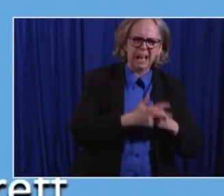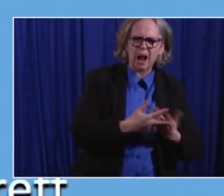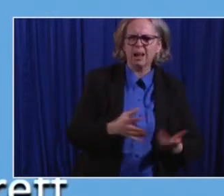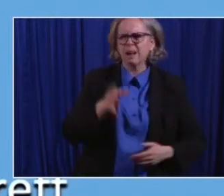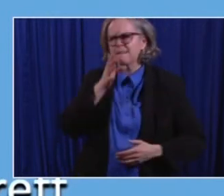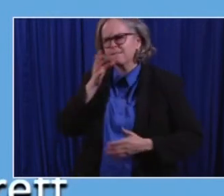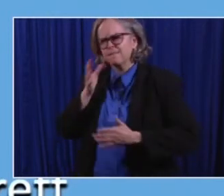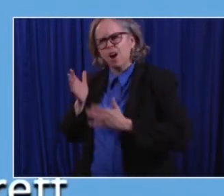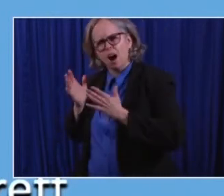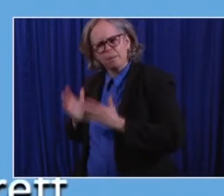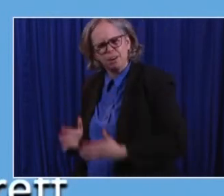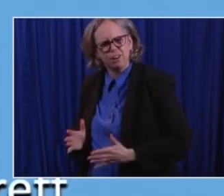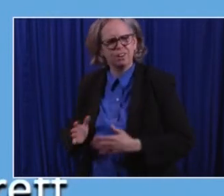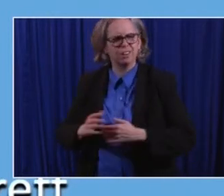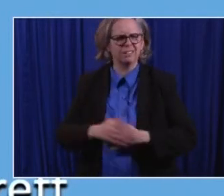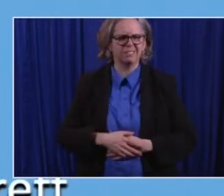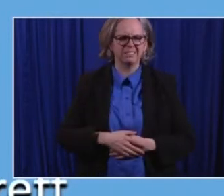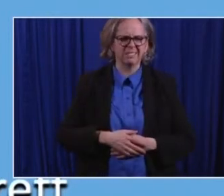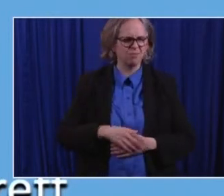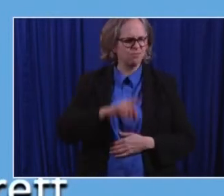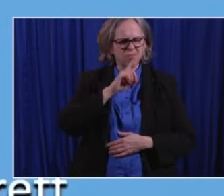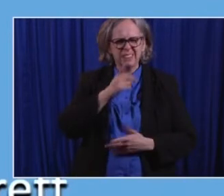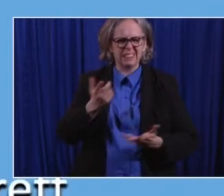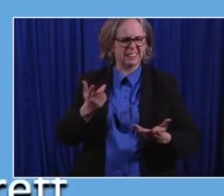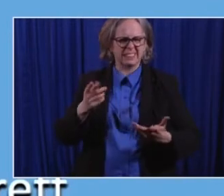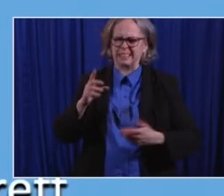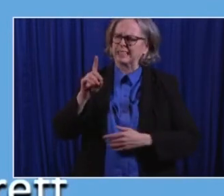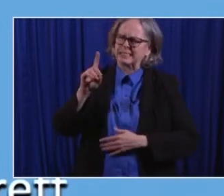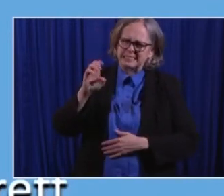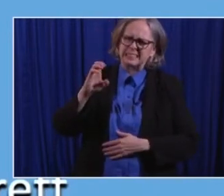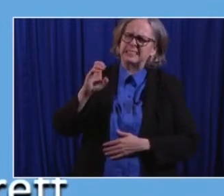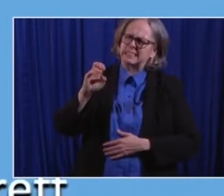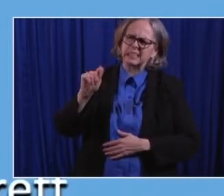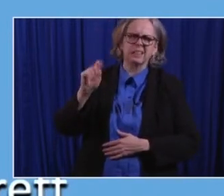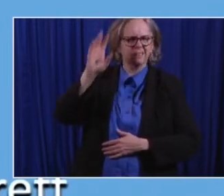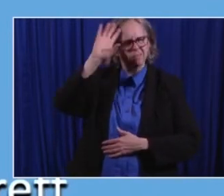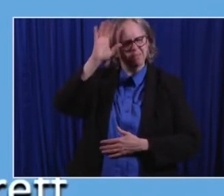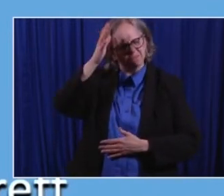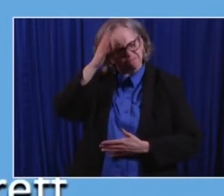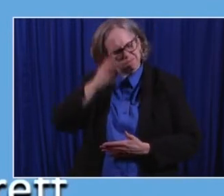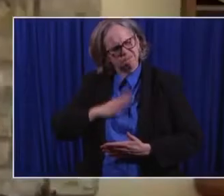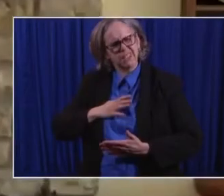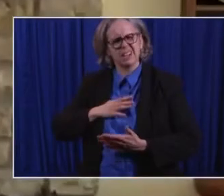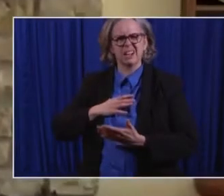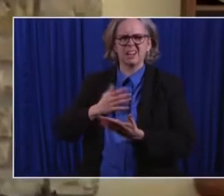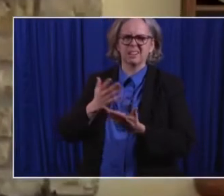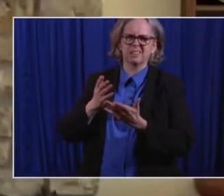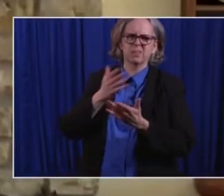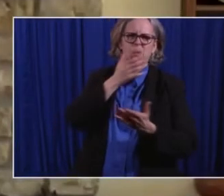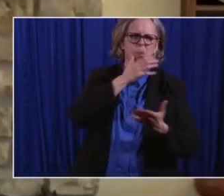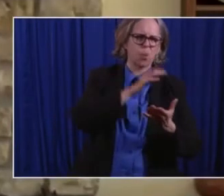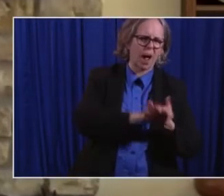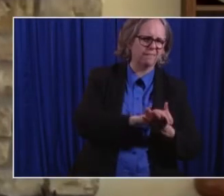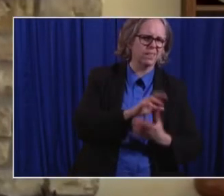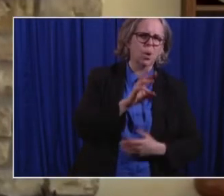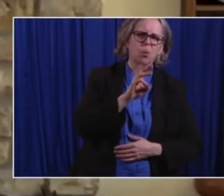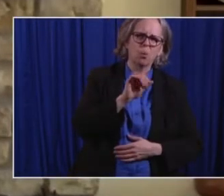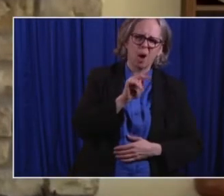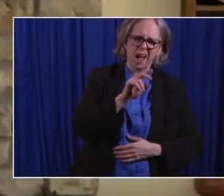He was a good and decent man. We continue to pray for his wife, Wanda, sons Kevin and Keith,